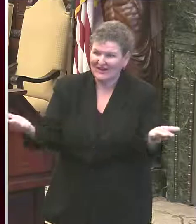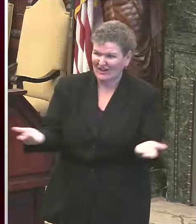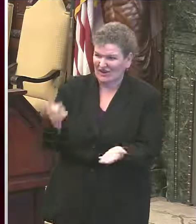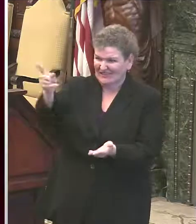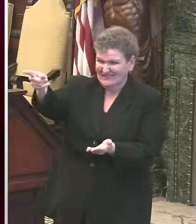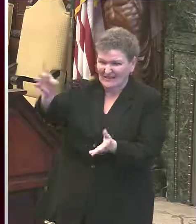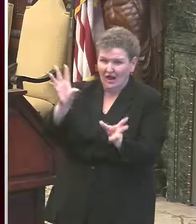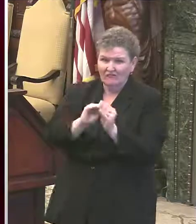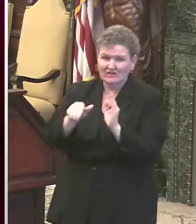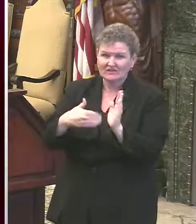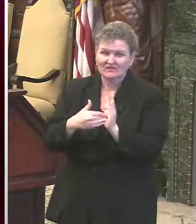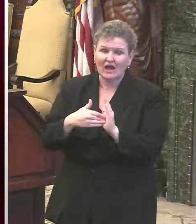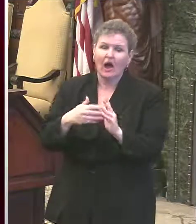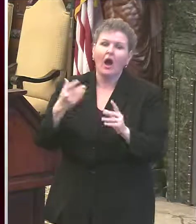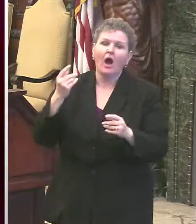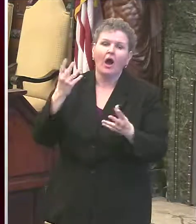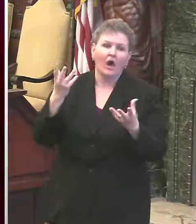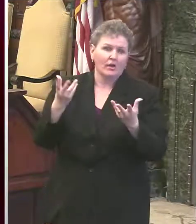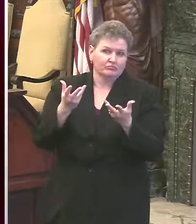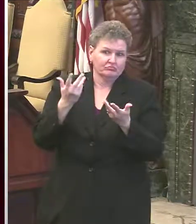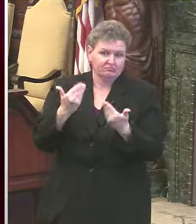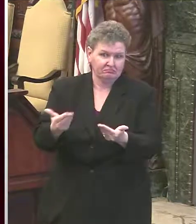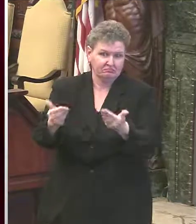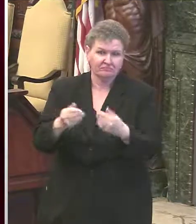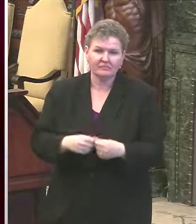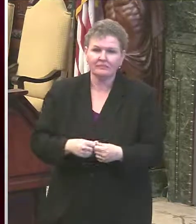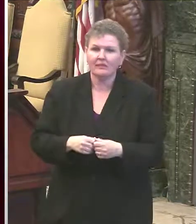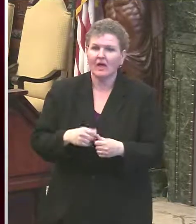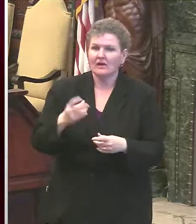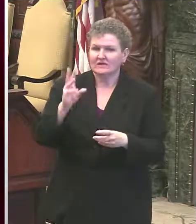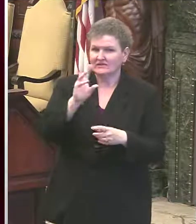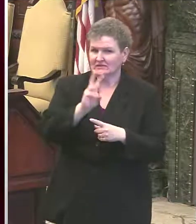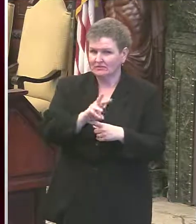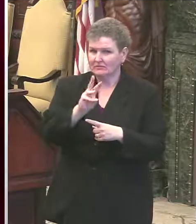vaccinated? The same step we said before. Go to